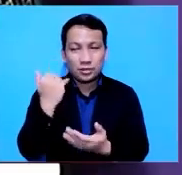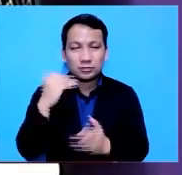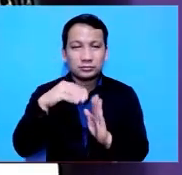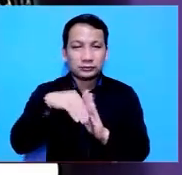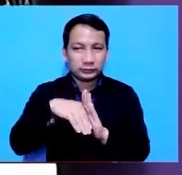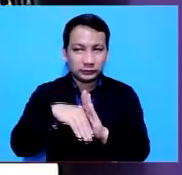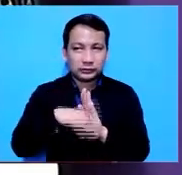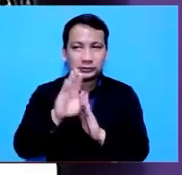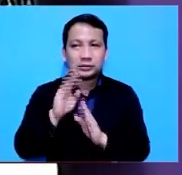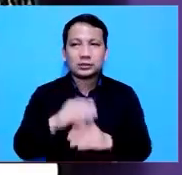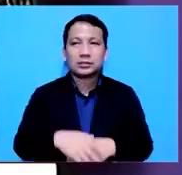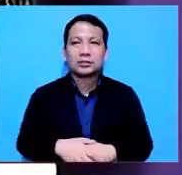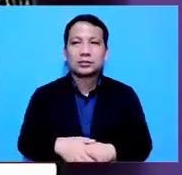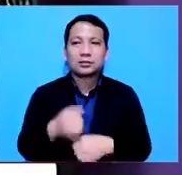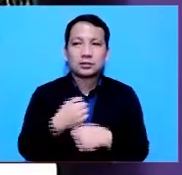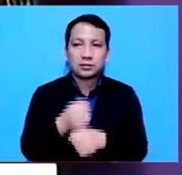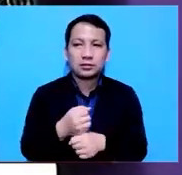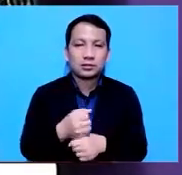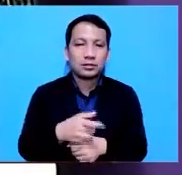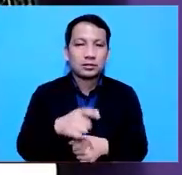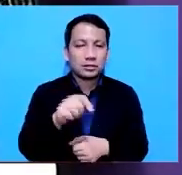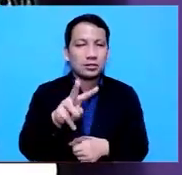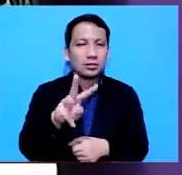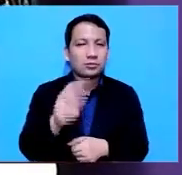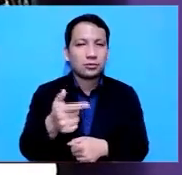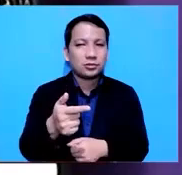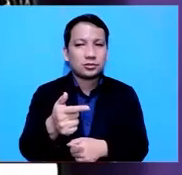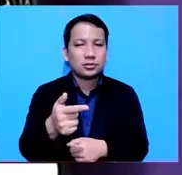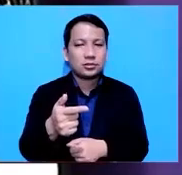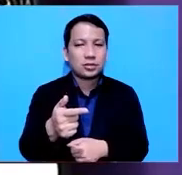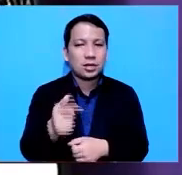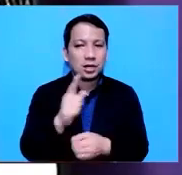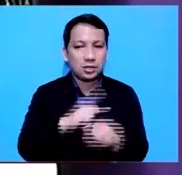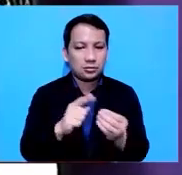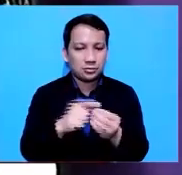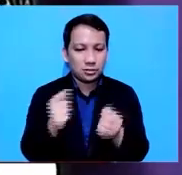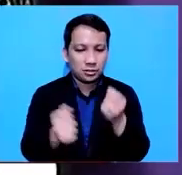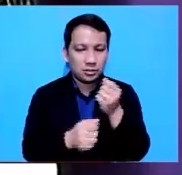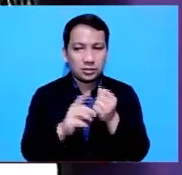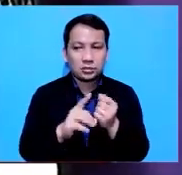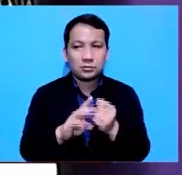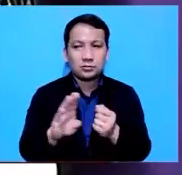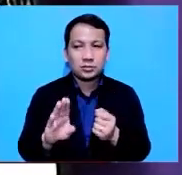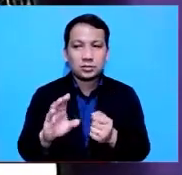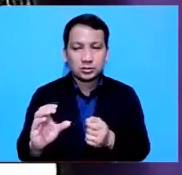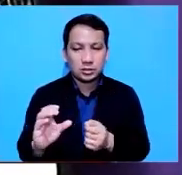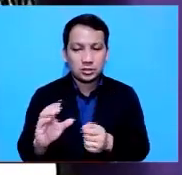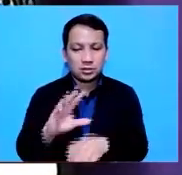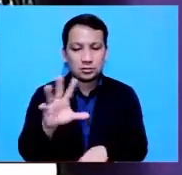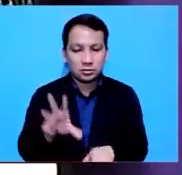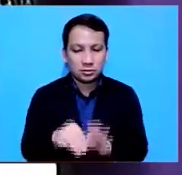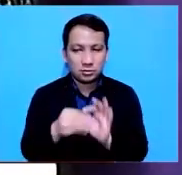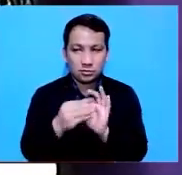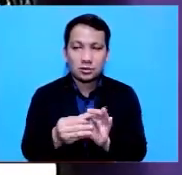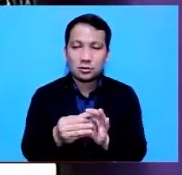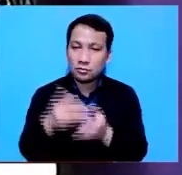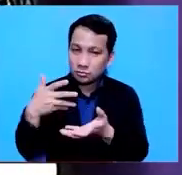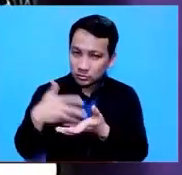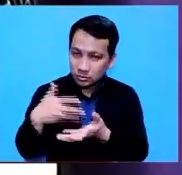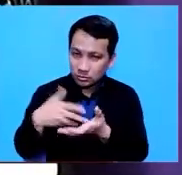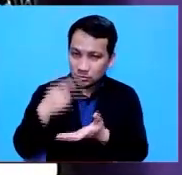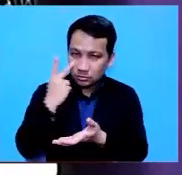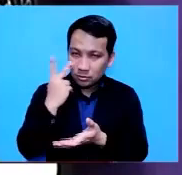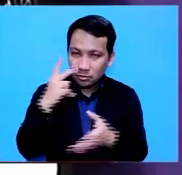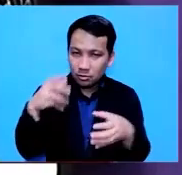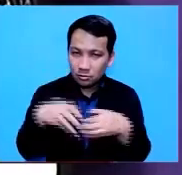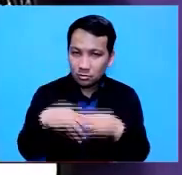the TWG under the DBCC. If ever, they are working on the numbers now, assuming that